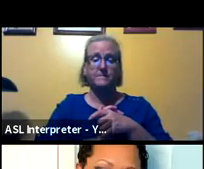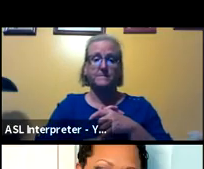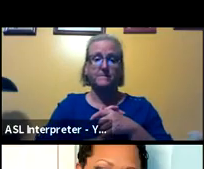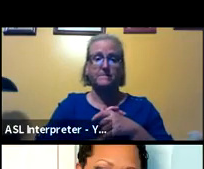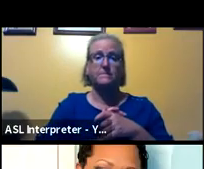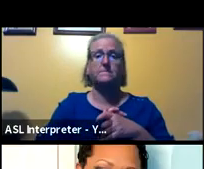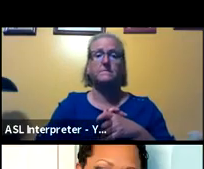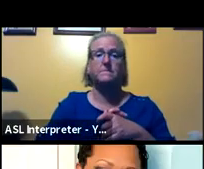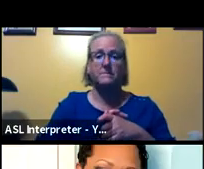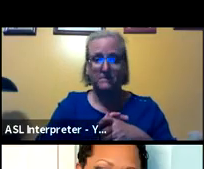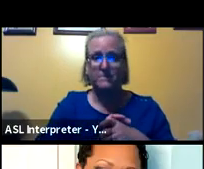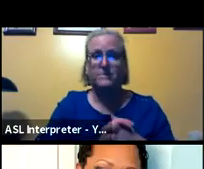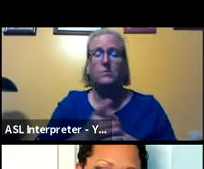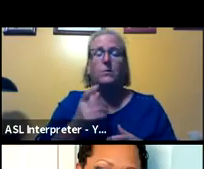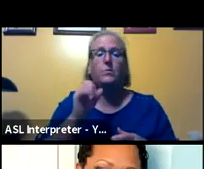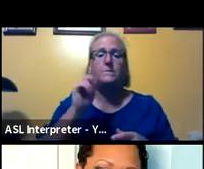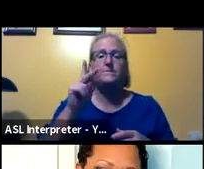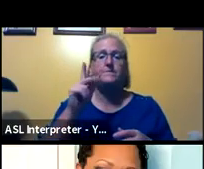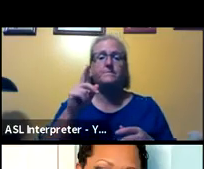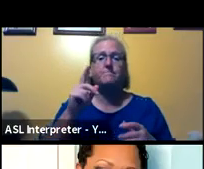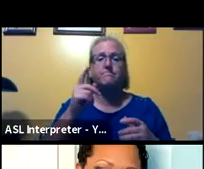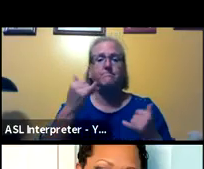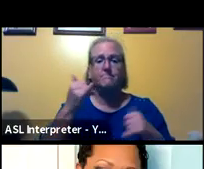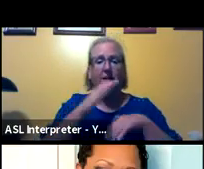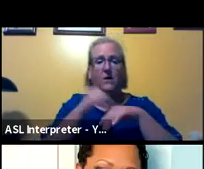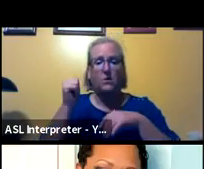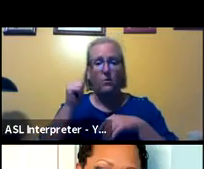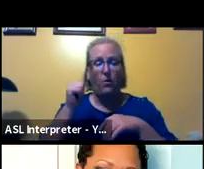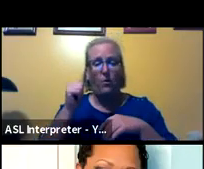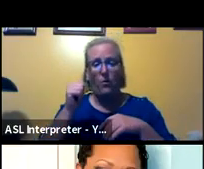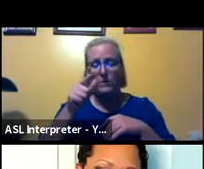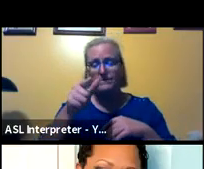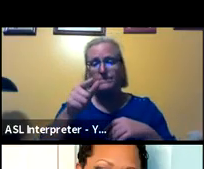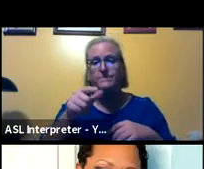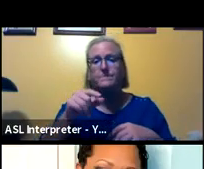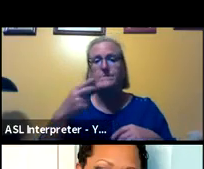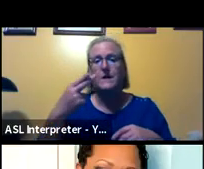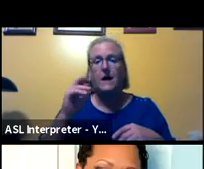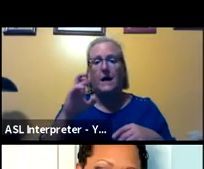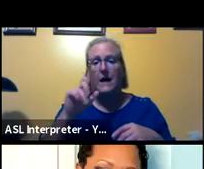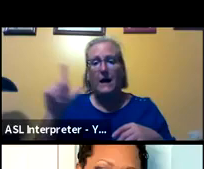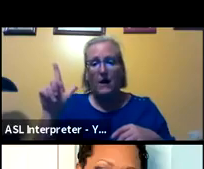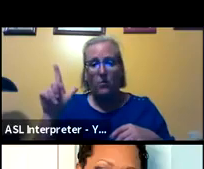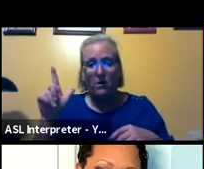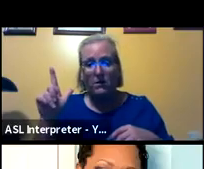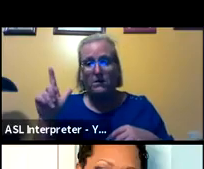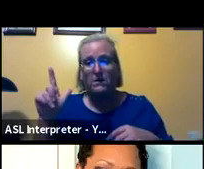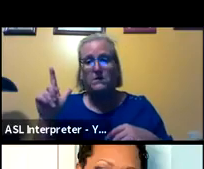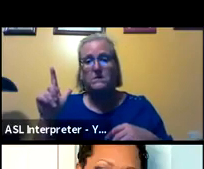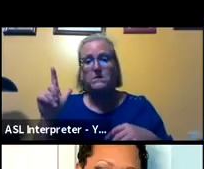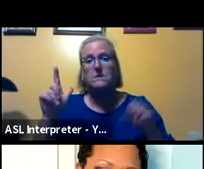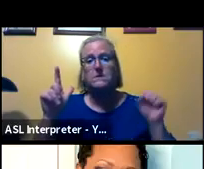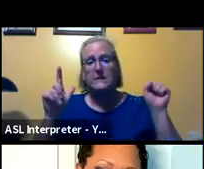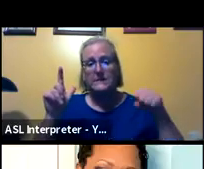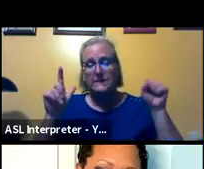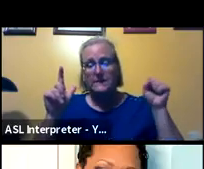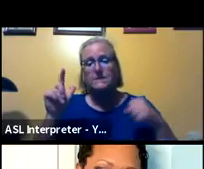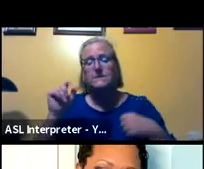Okay, hearing none, I will call the roll for the vote. Mr. Howell? Warren Howell,